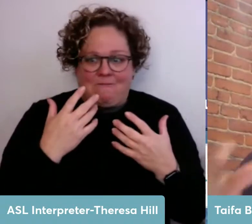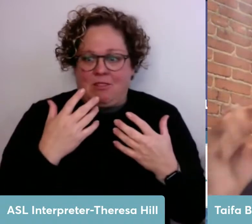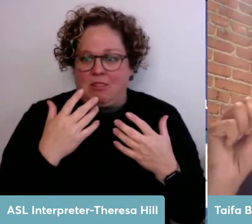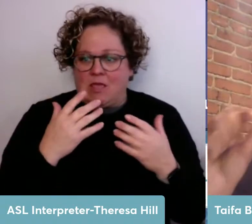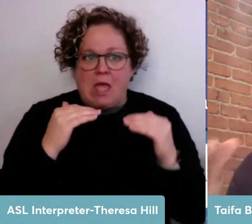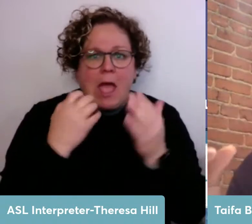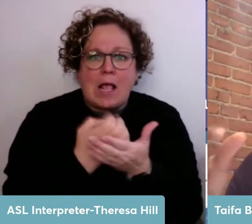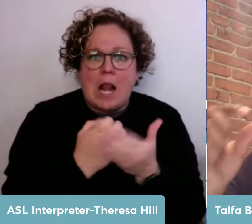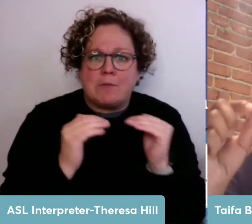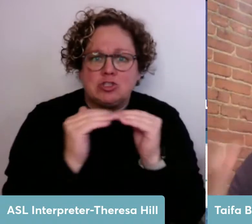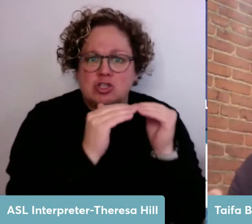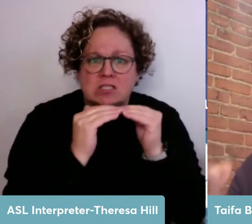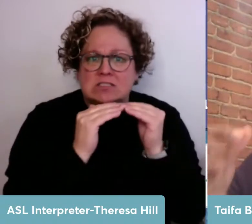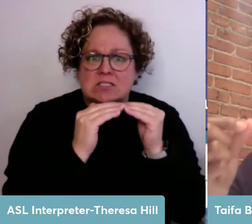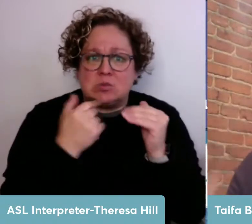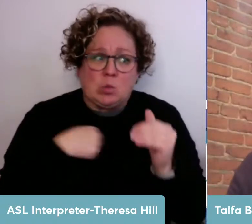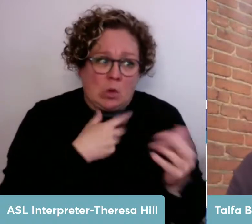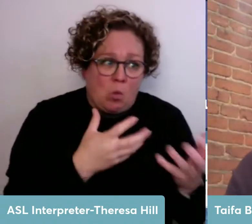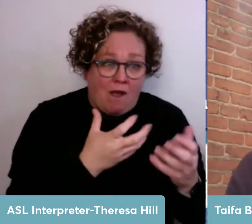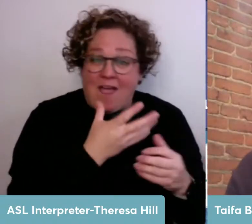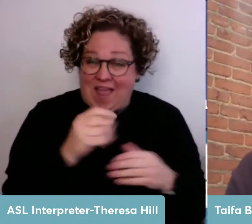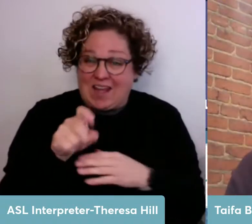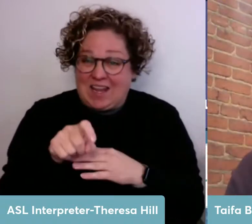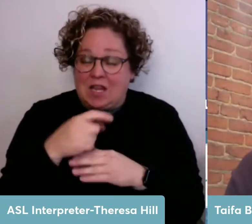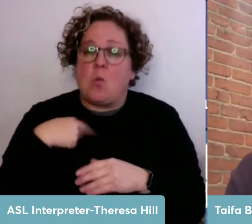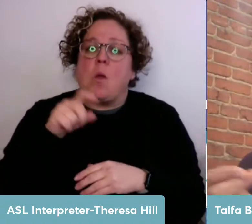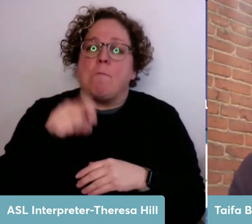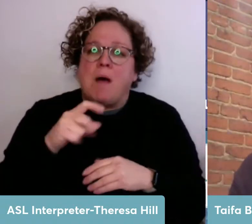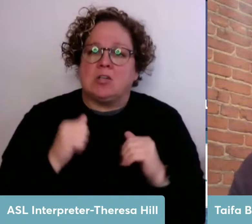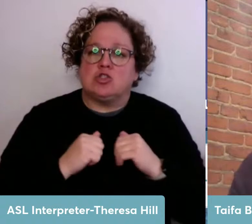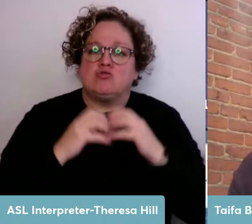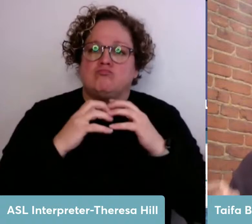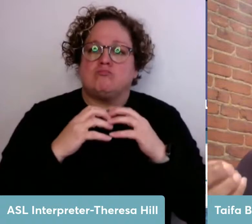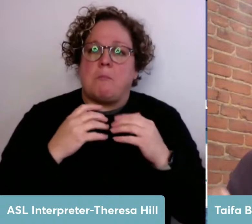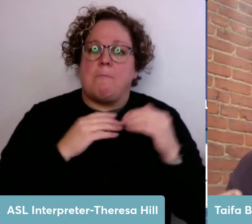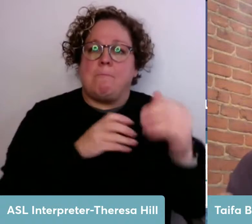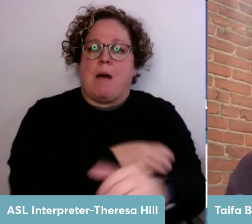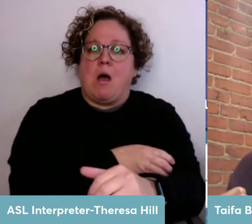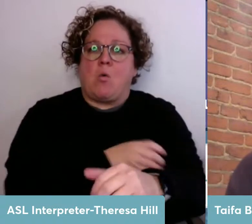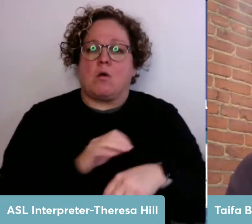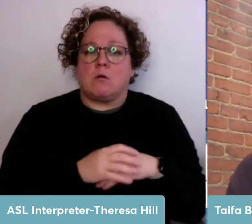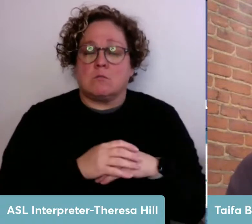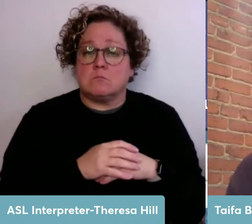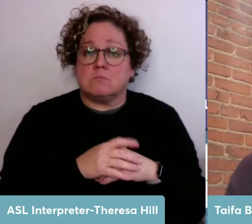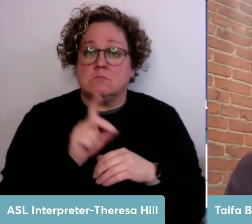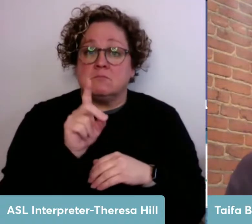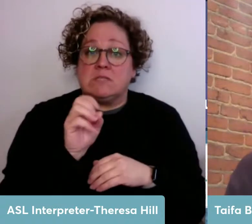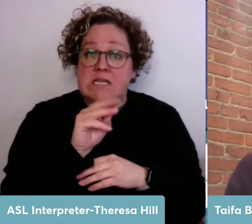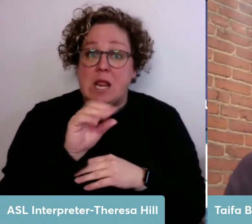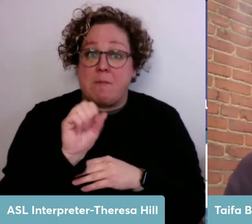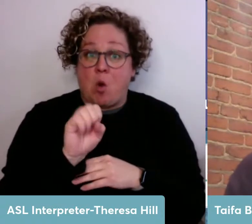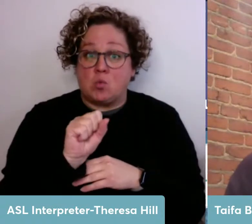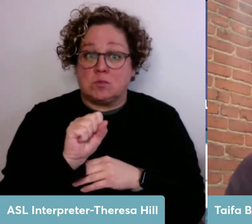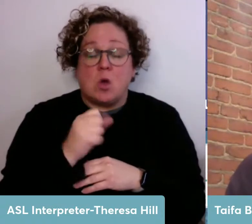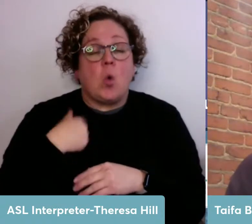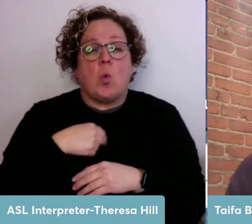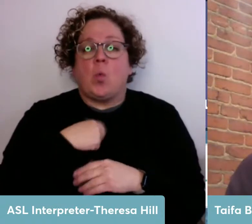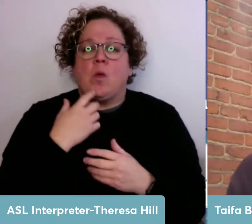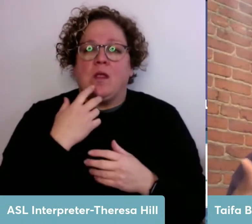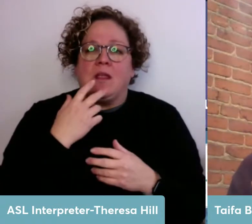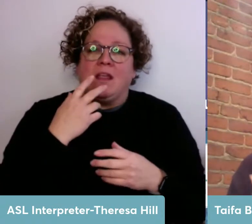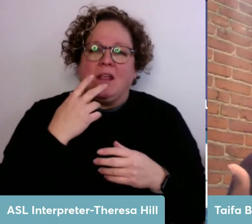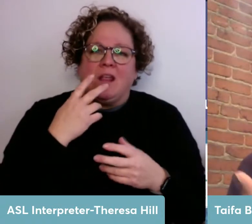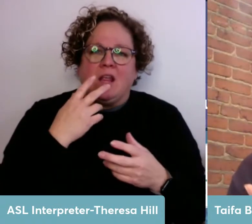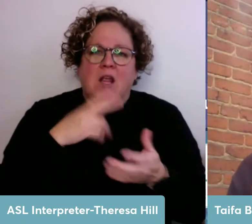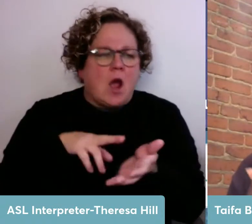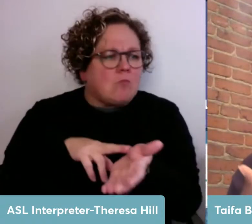need, we must build power. And at Demos, we keep our fingers on the pulse of movement.